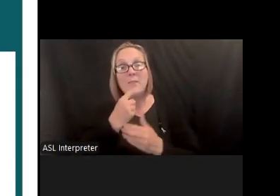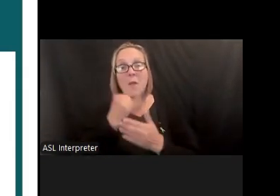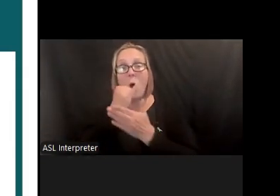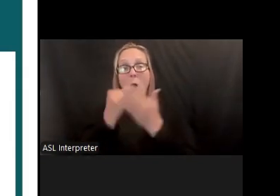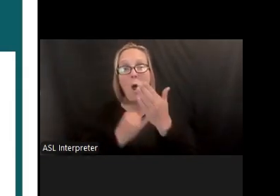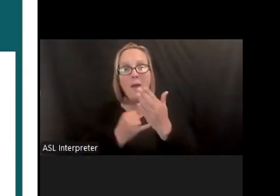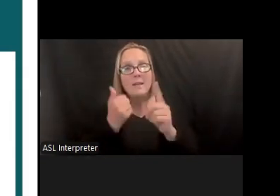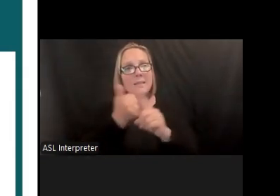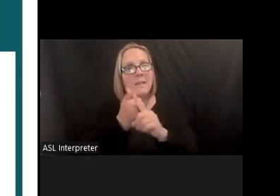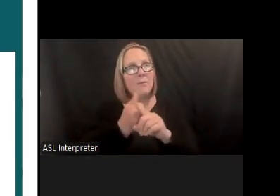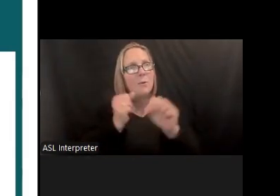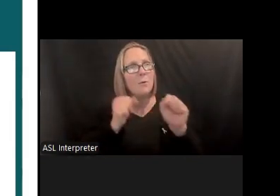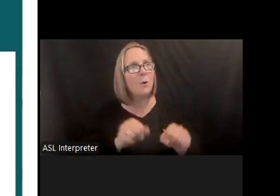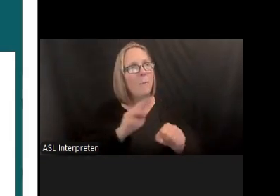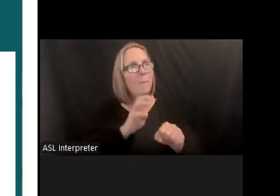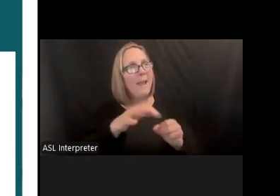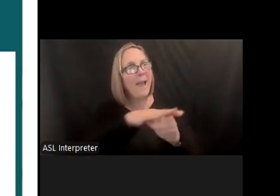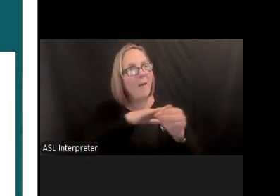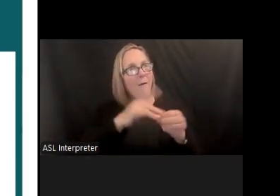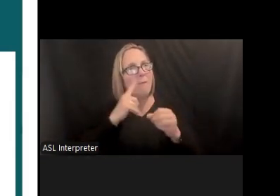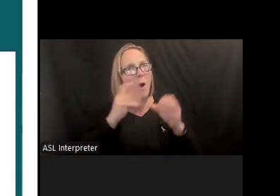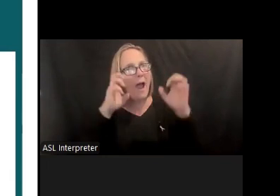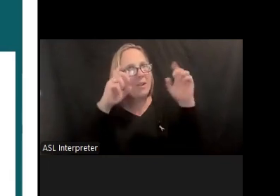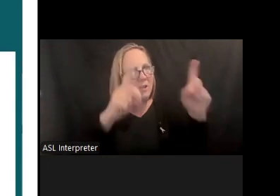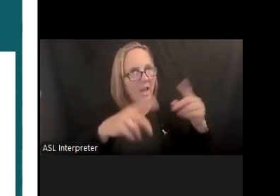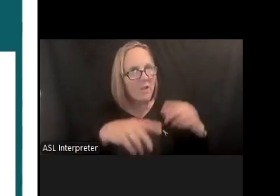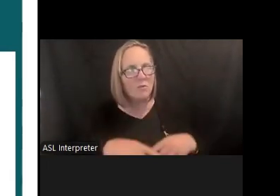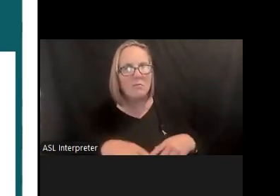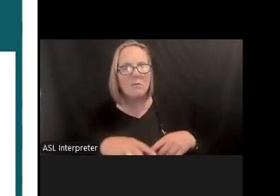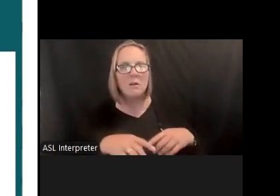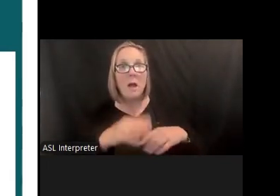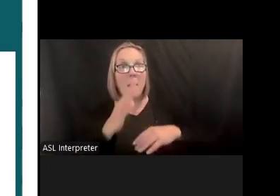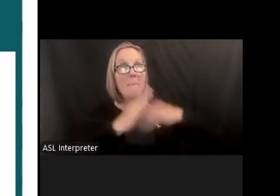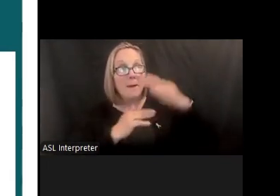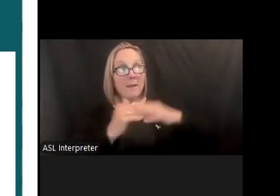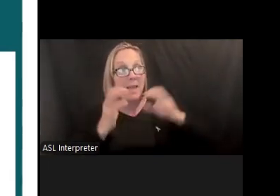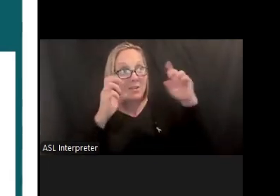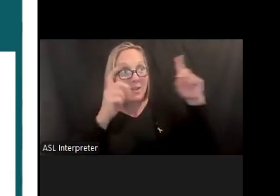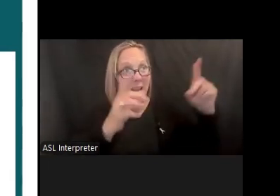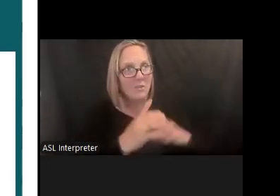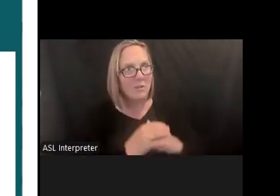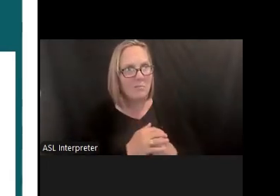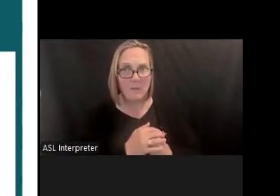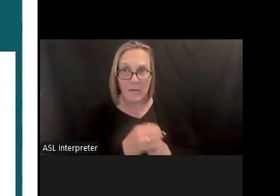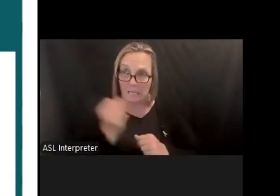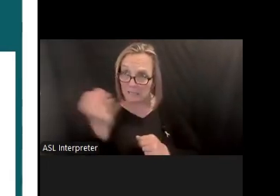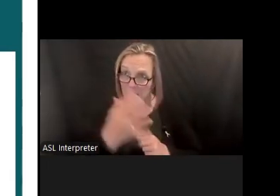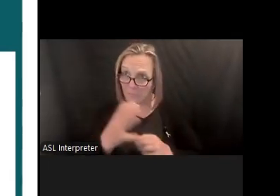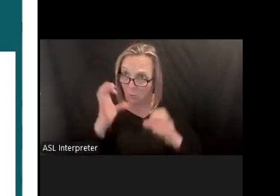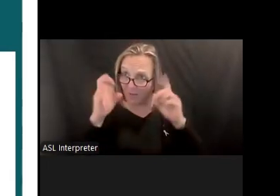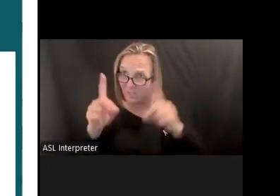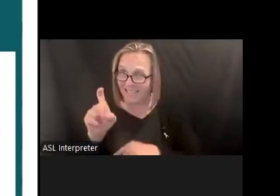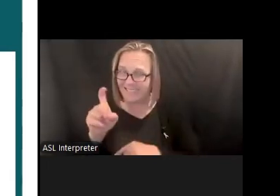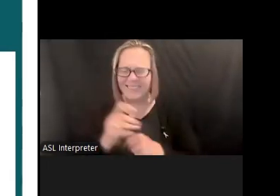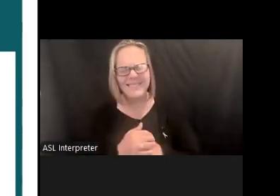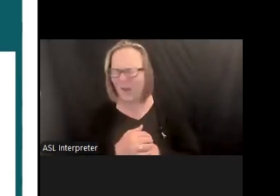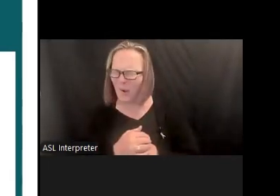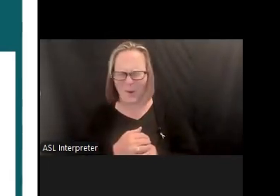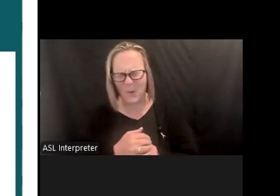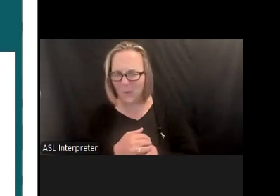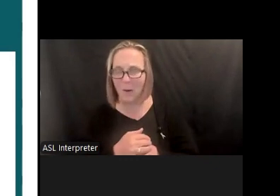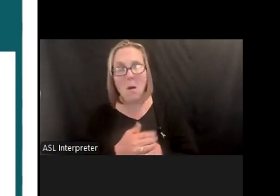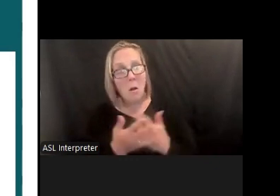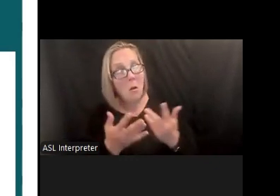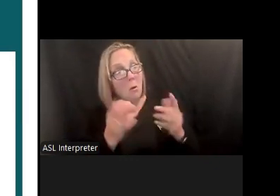an educational area, educational installation. A casino was not an educational installation with the art. You can